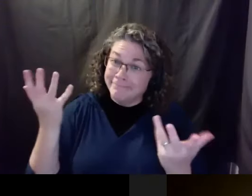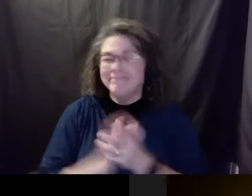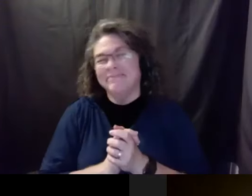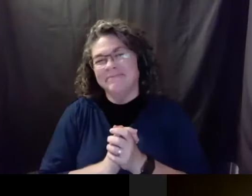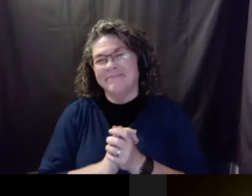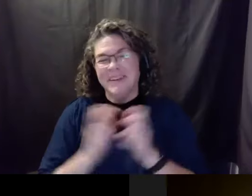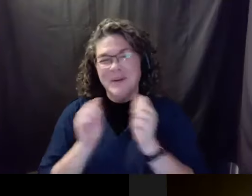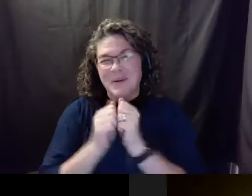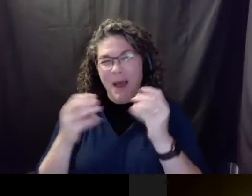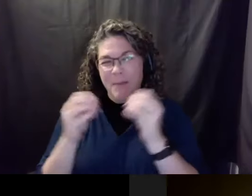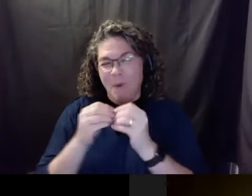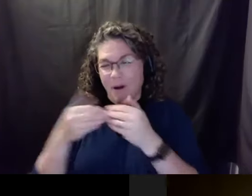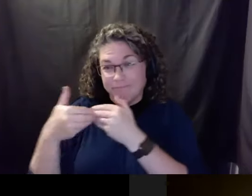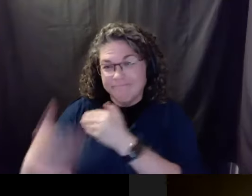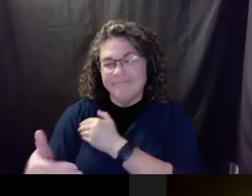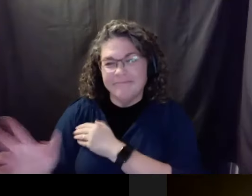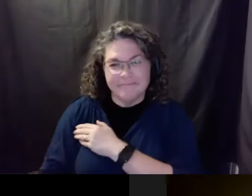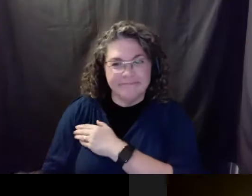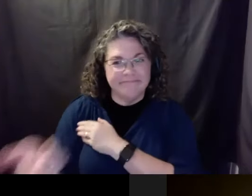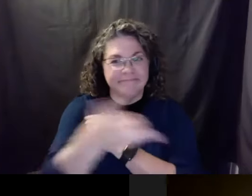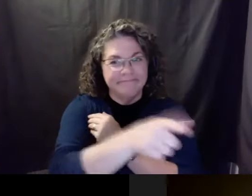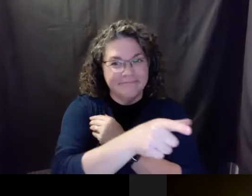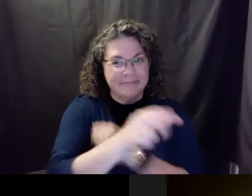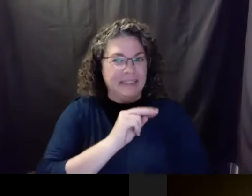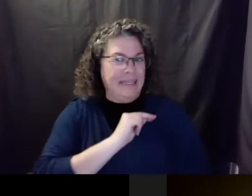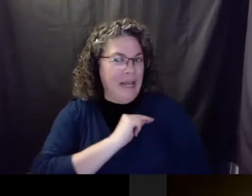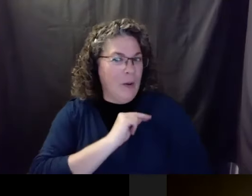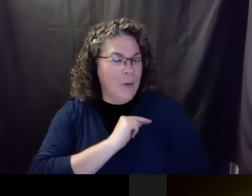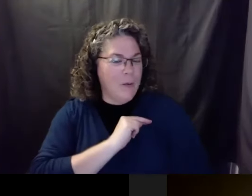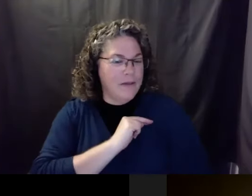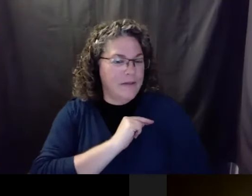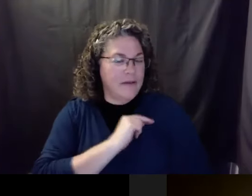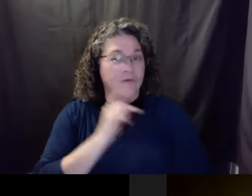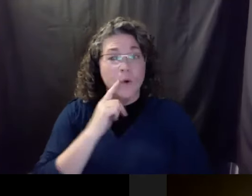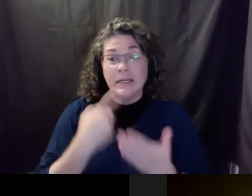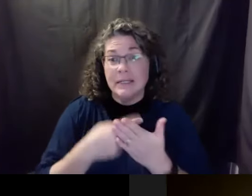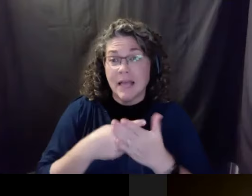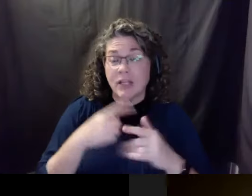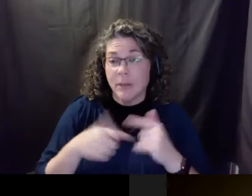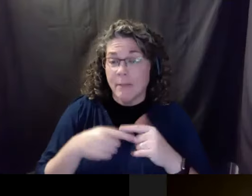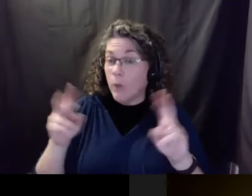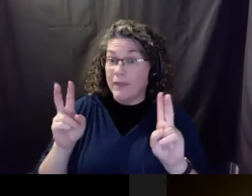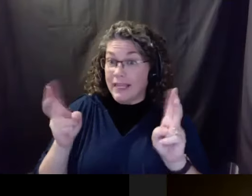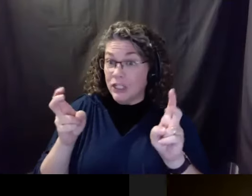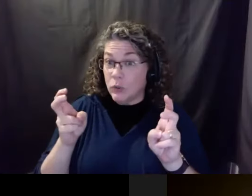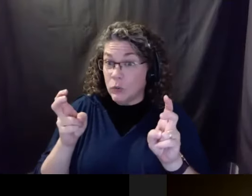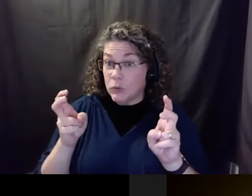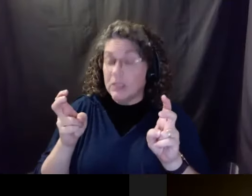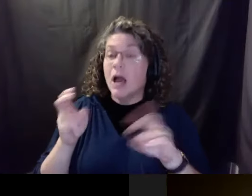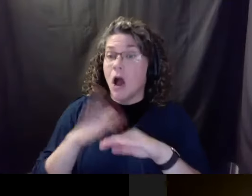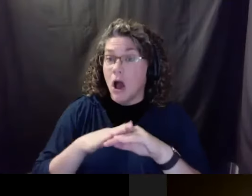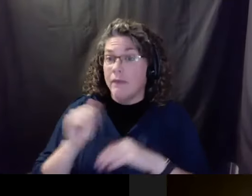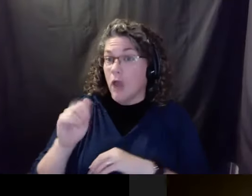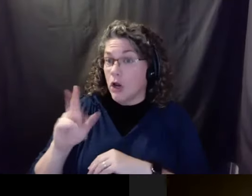without further ado, I turn it over to NeCol for a discussion of the issues on the Arkansas